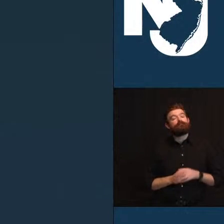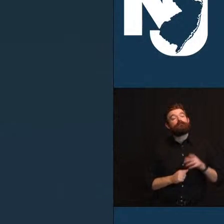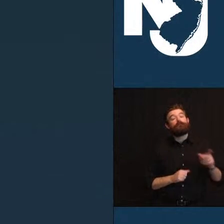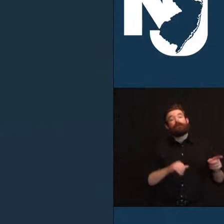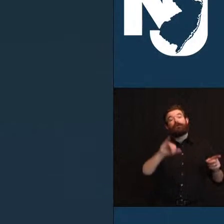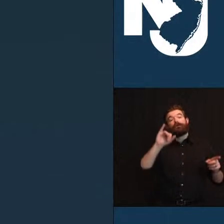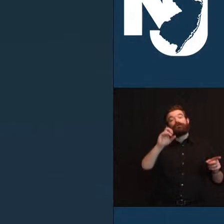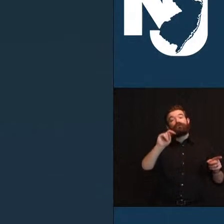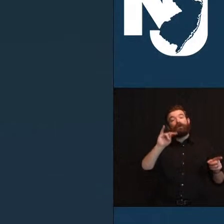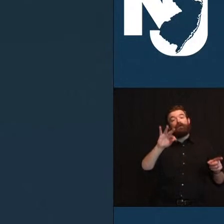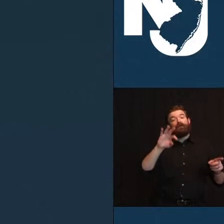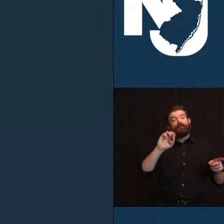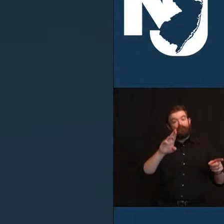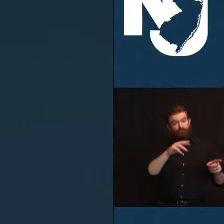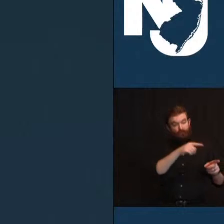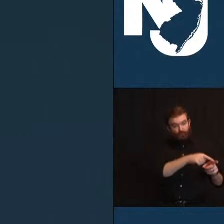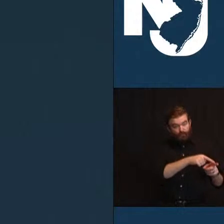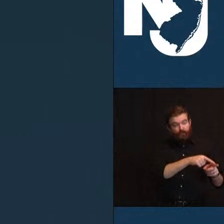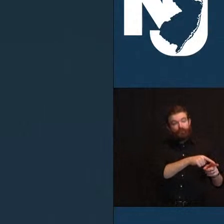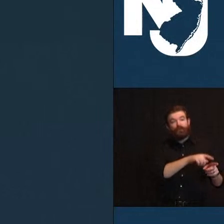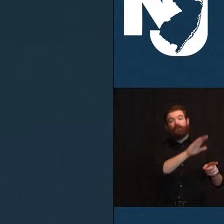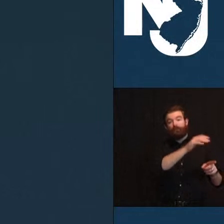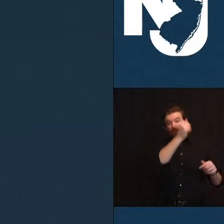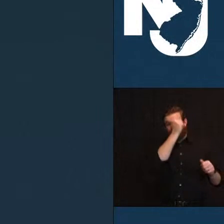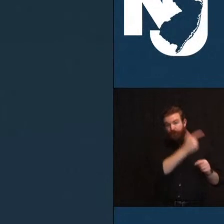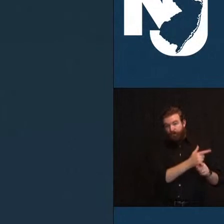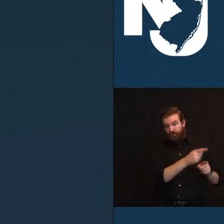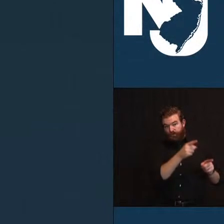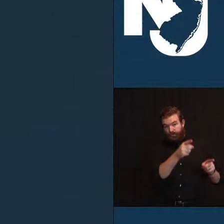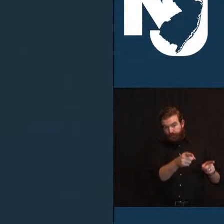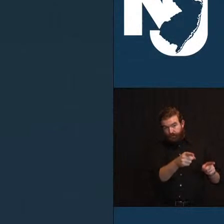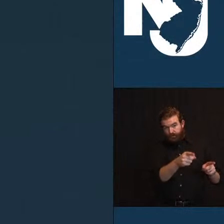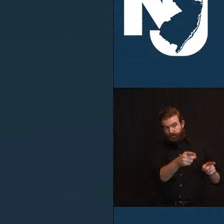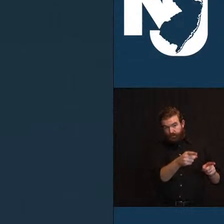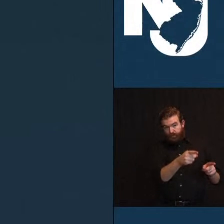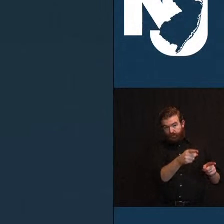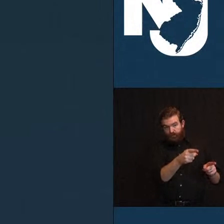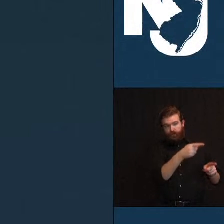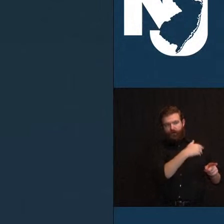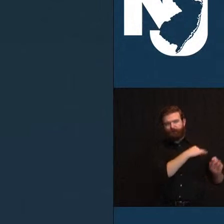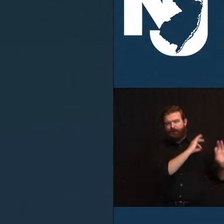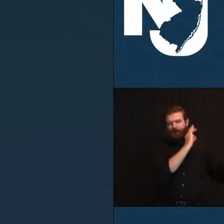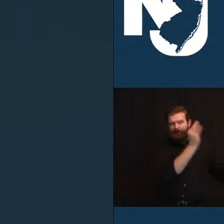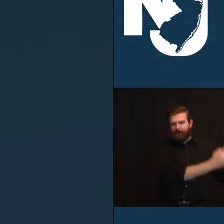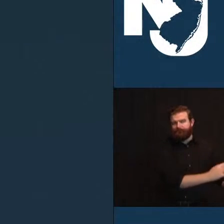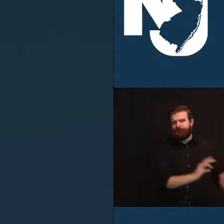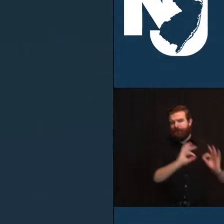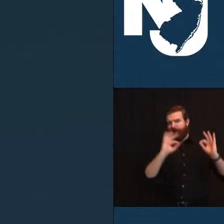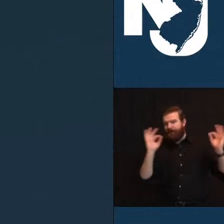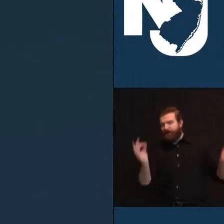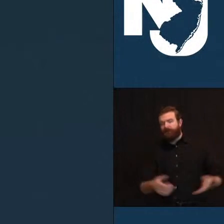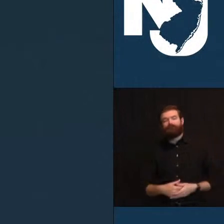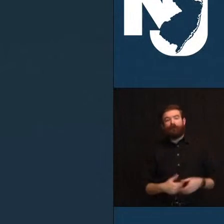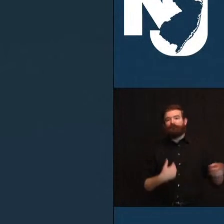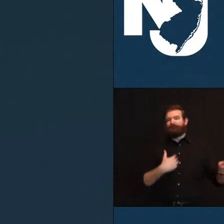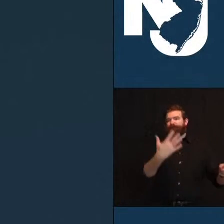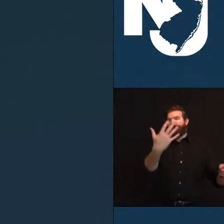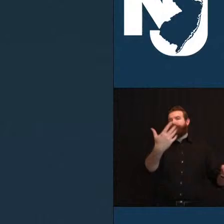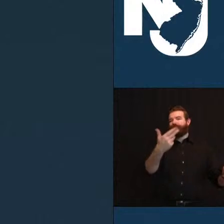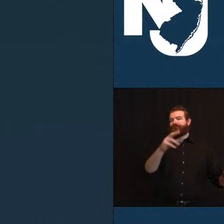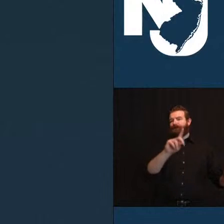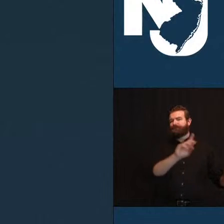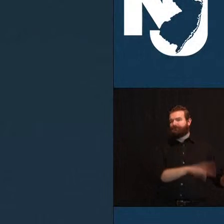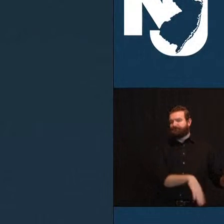grandchildren, Hudson, Avery, Braden, Kendall, and Taylor, among other family and friends. So on behalf of Diane Scacchetti